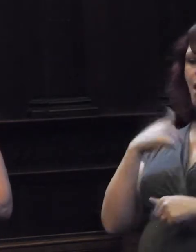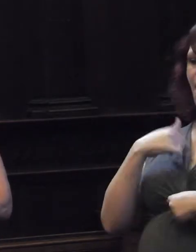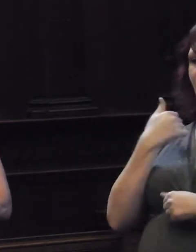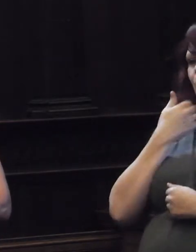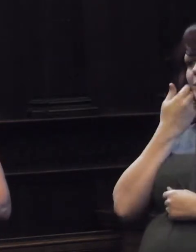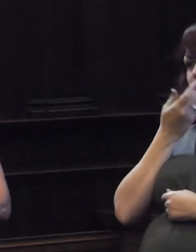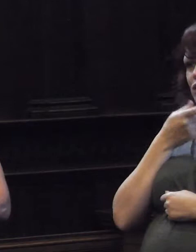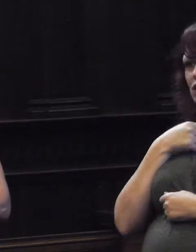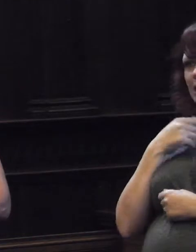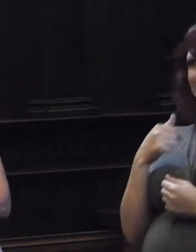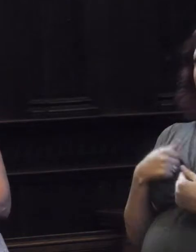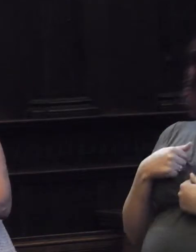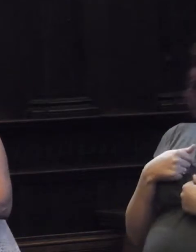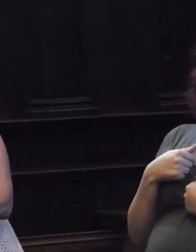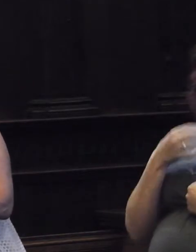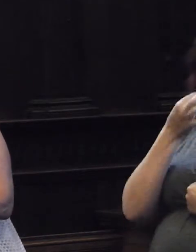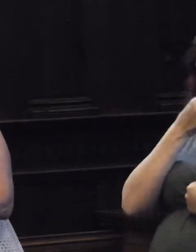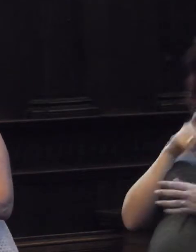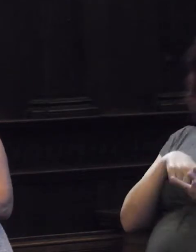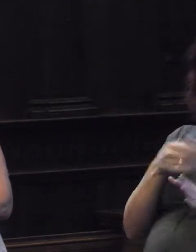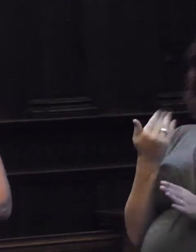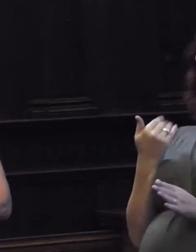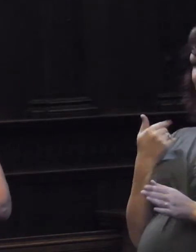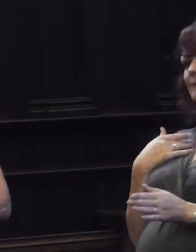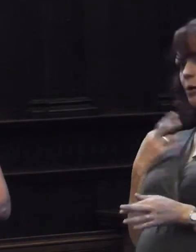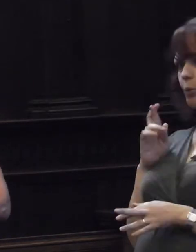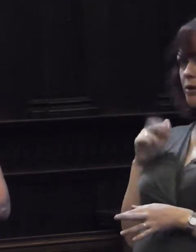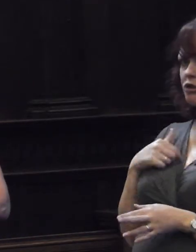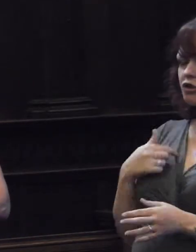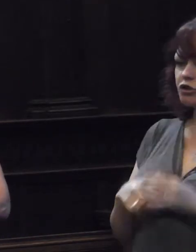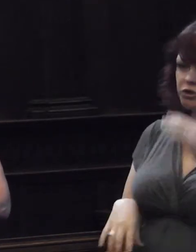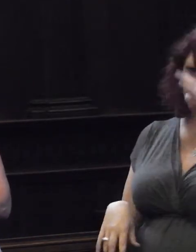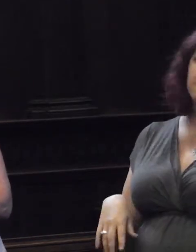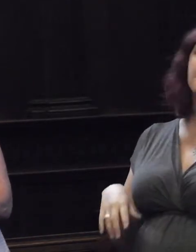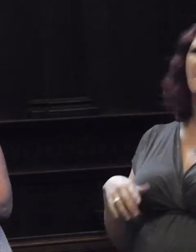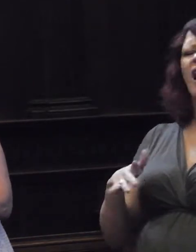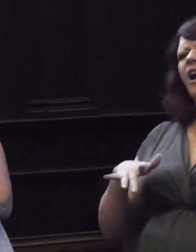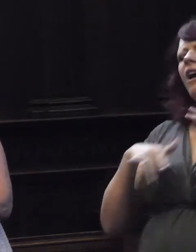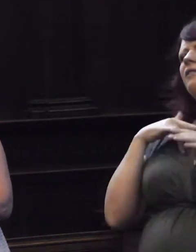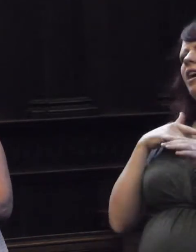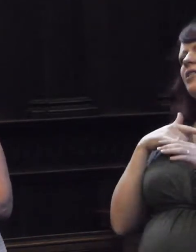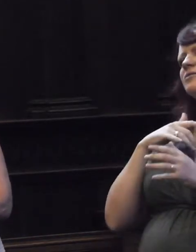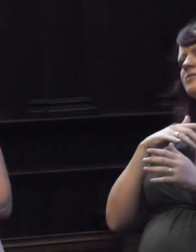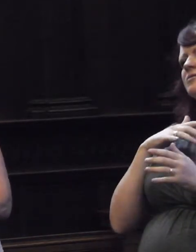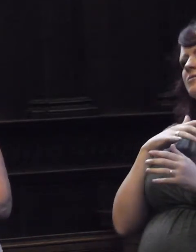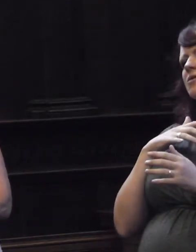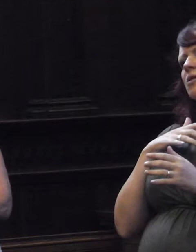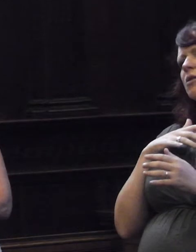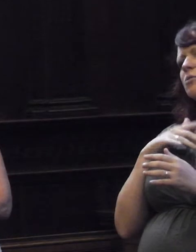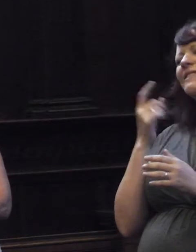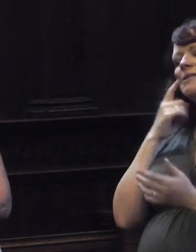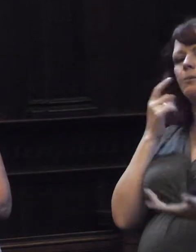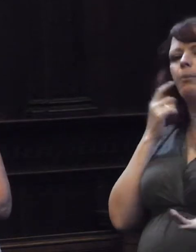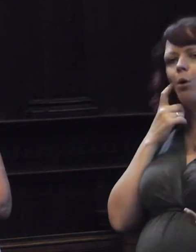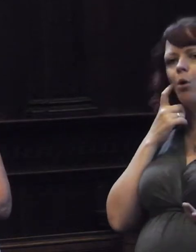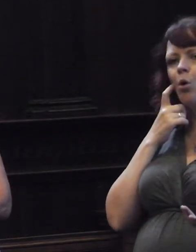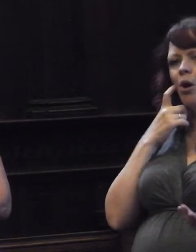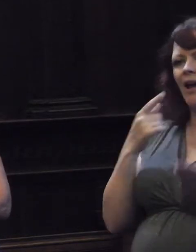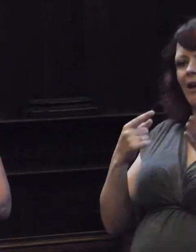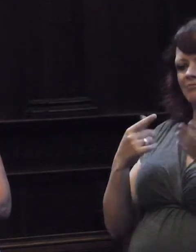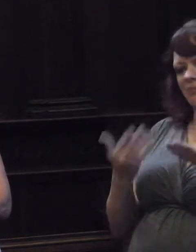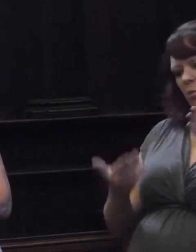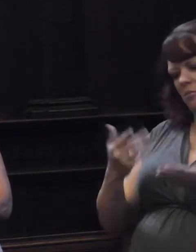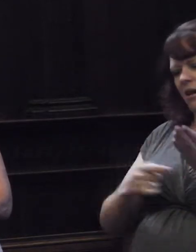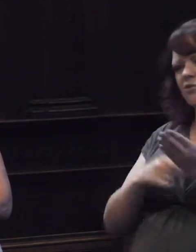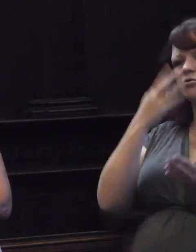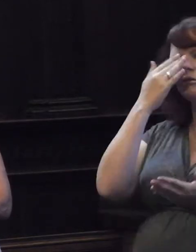ago, I wish, life was less complicated when compared to teenagers today. I thought I